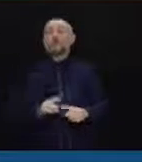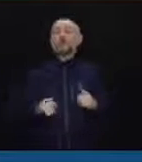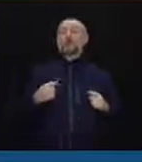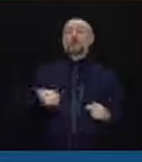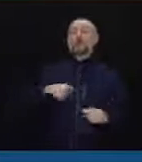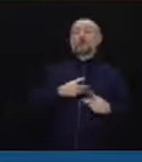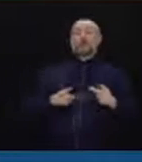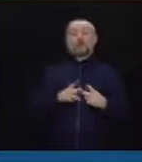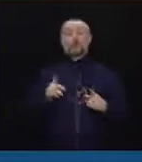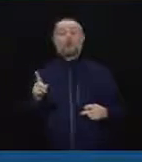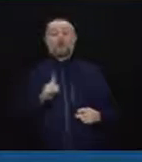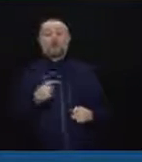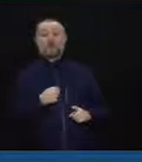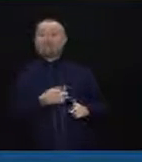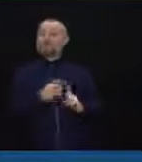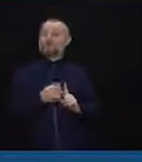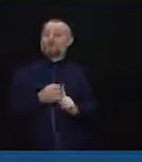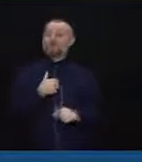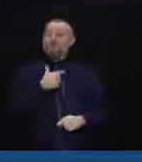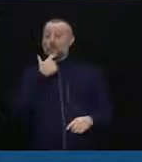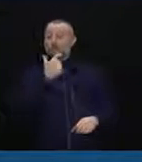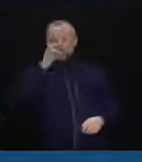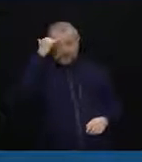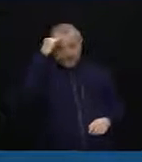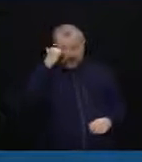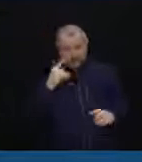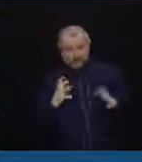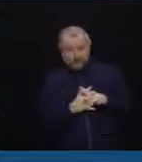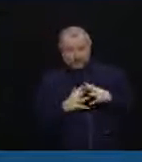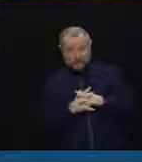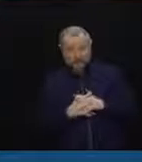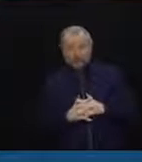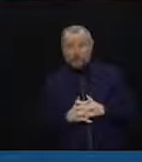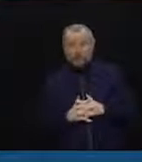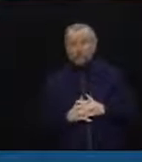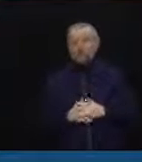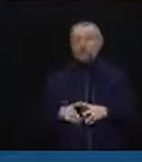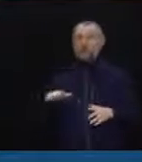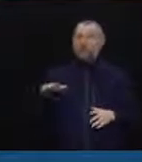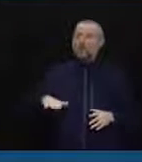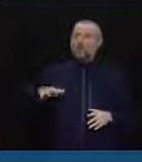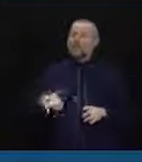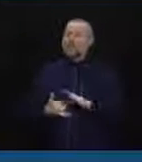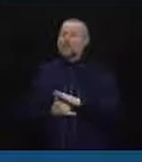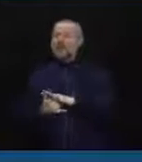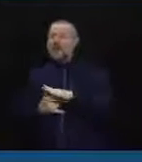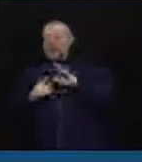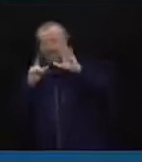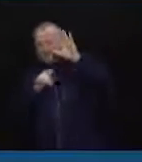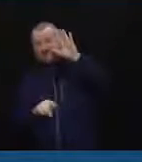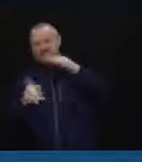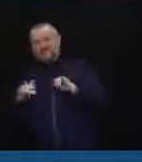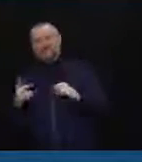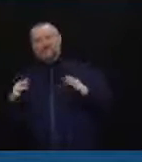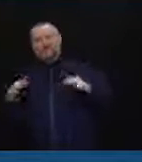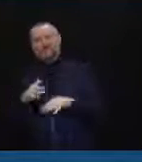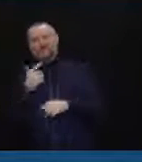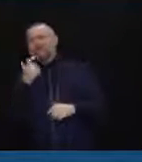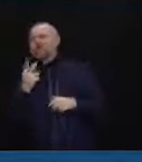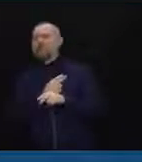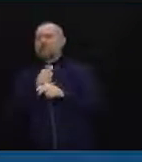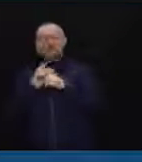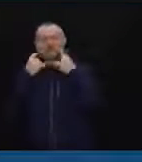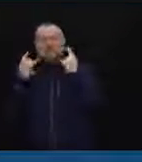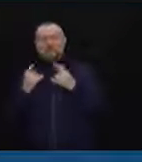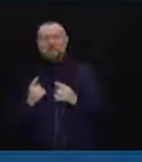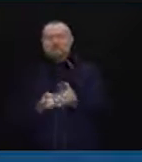Manhattan, I guarantee people are going to be sitting there wearing masks. I mean, they're going to feel that level of comfort. They're going to want to still wear their mask. It will not be a requirement, but I